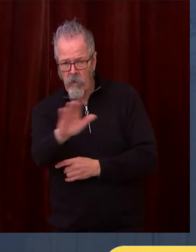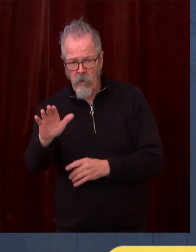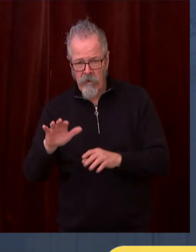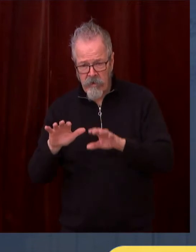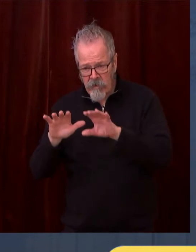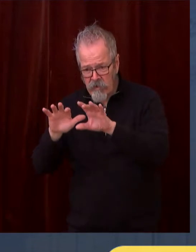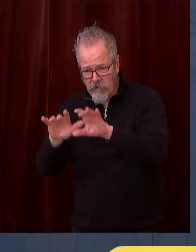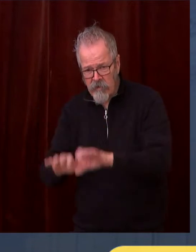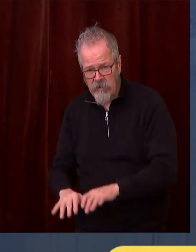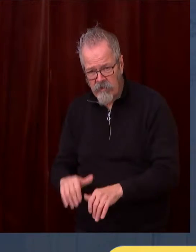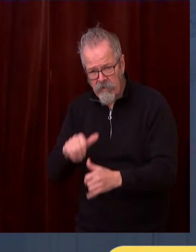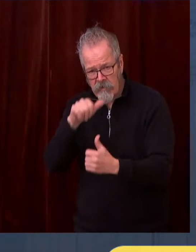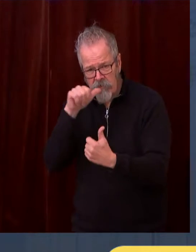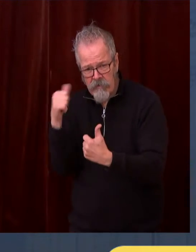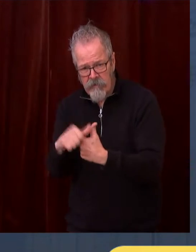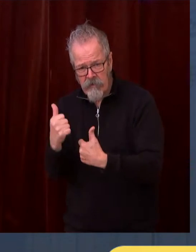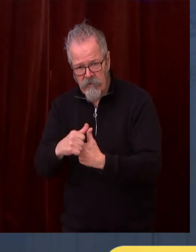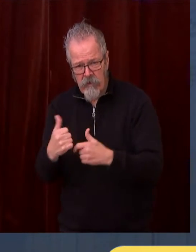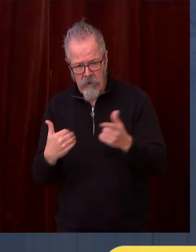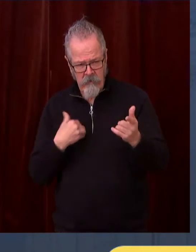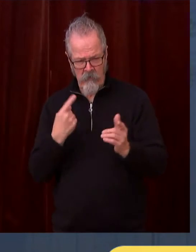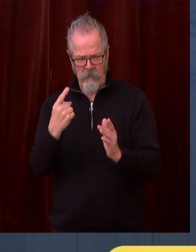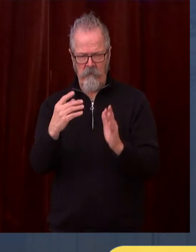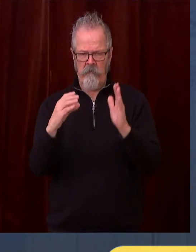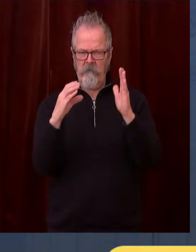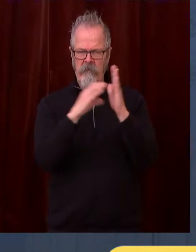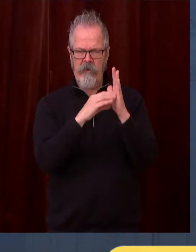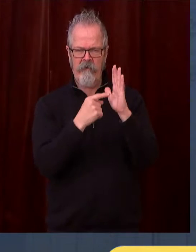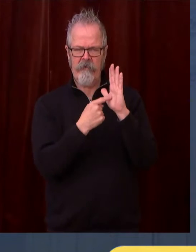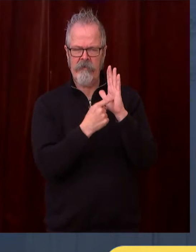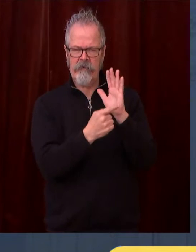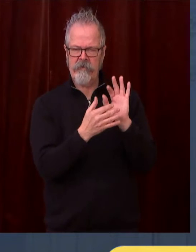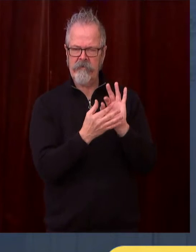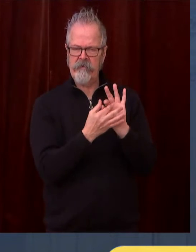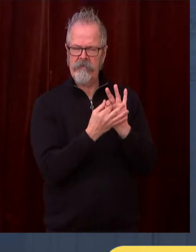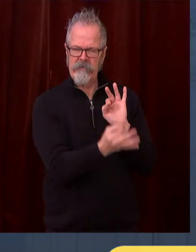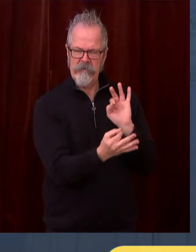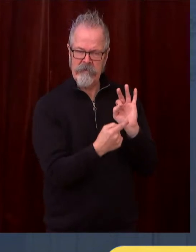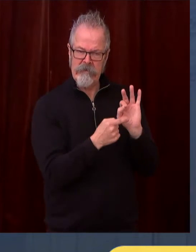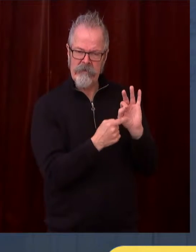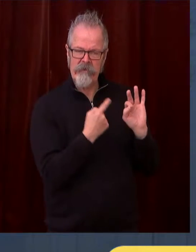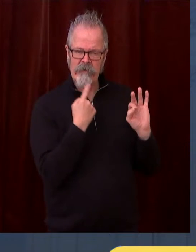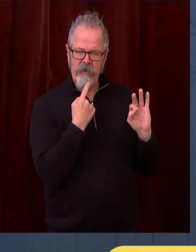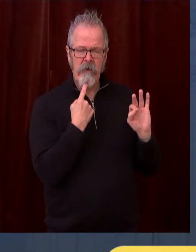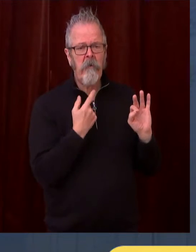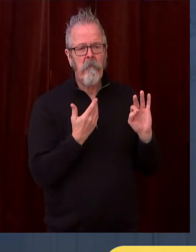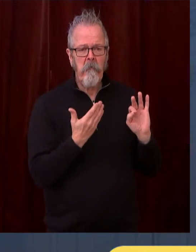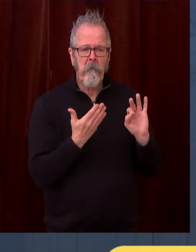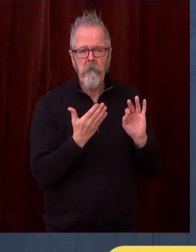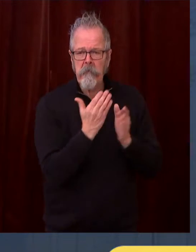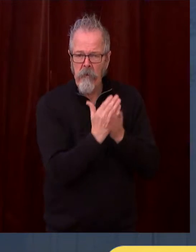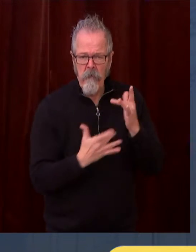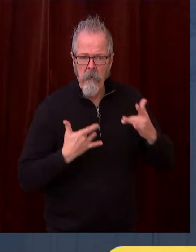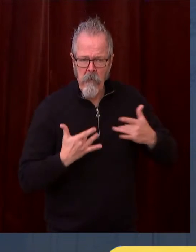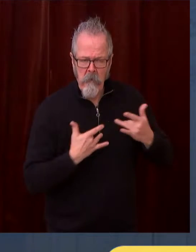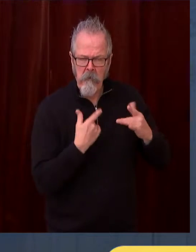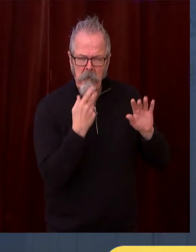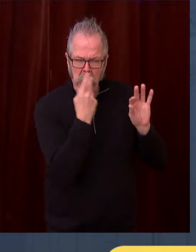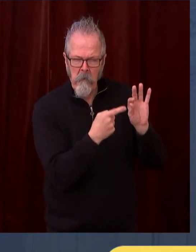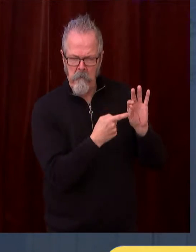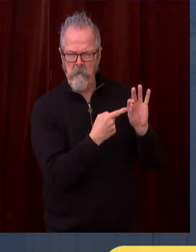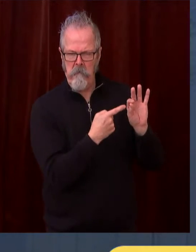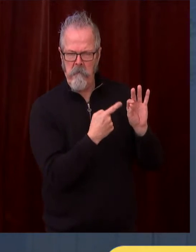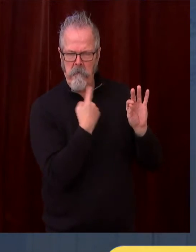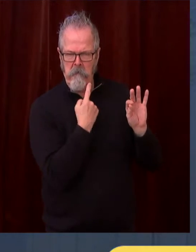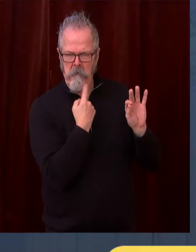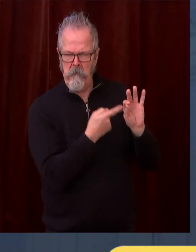aware of, such as the duration of the vaccine's protection and its safety for pregnant women. How are you thinking about that uncertainty, and